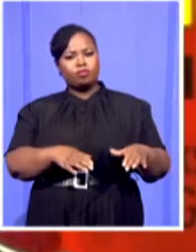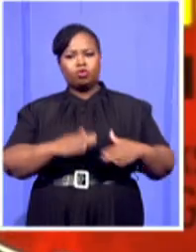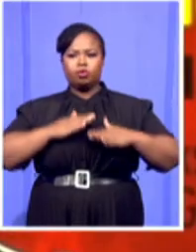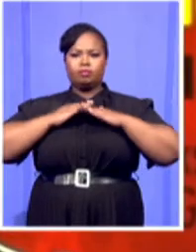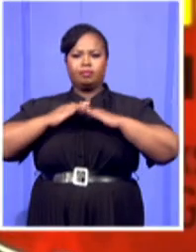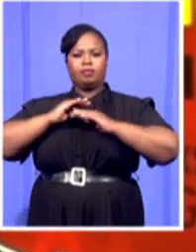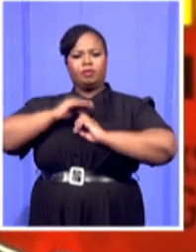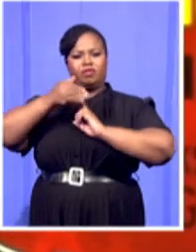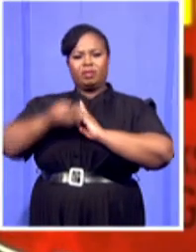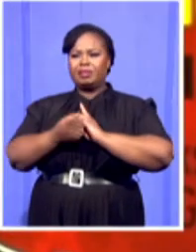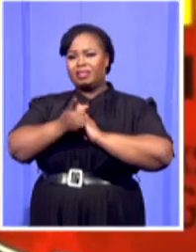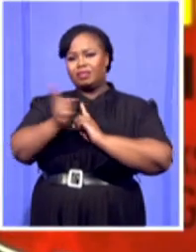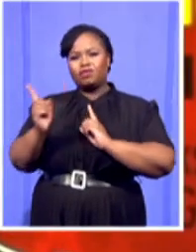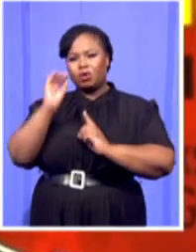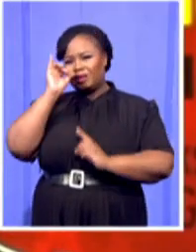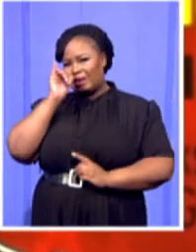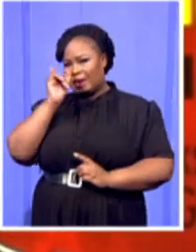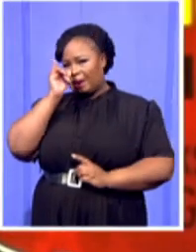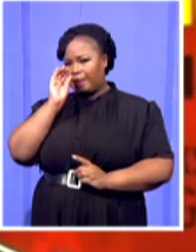defend amasela.